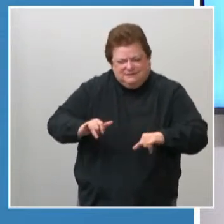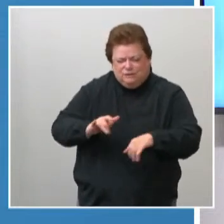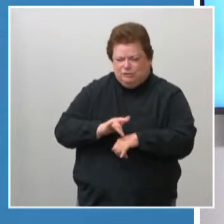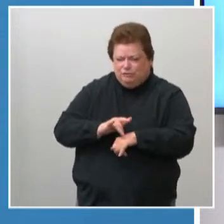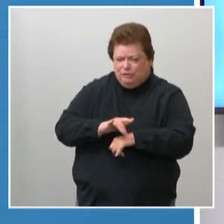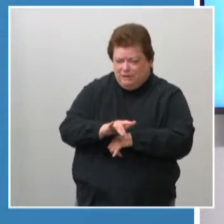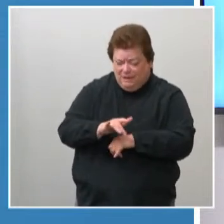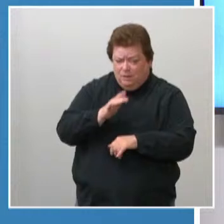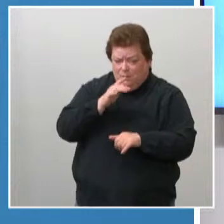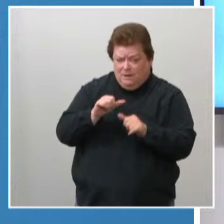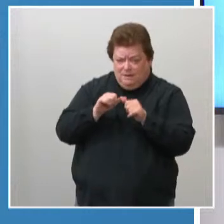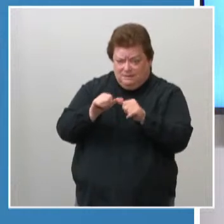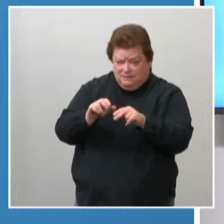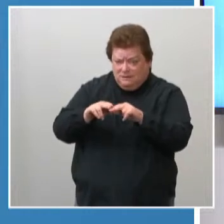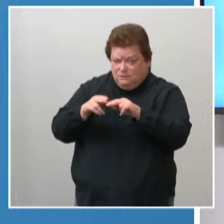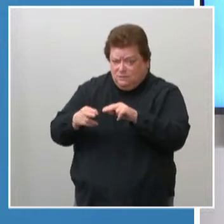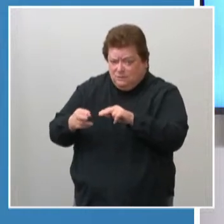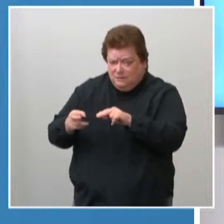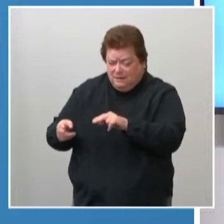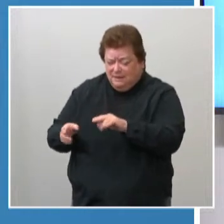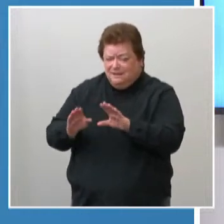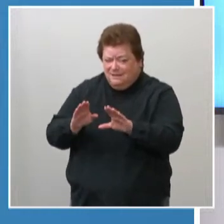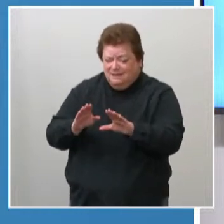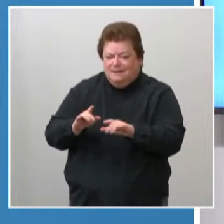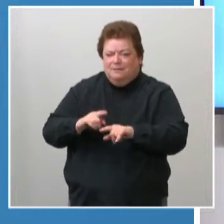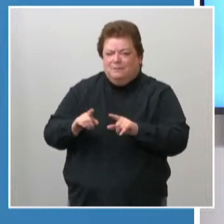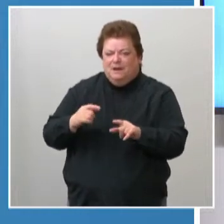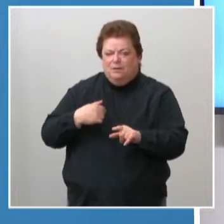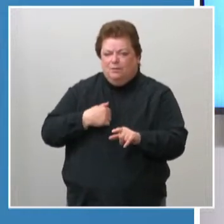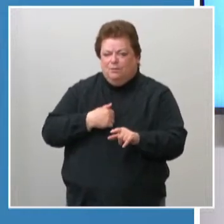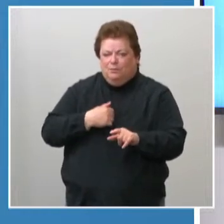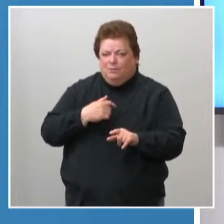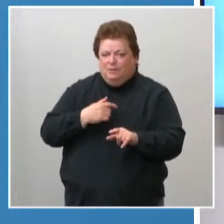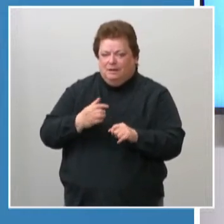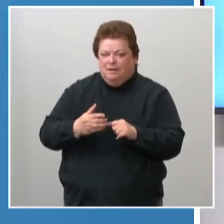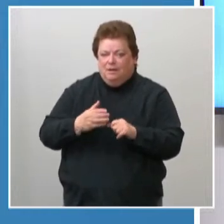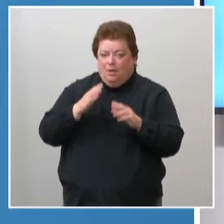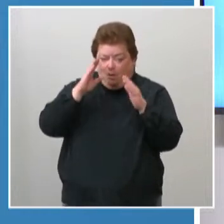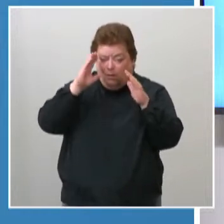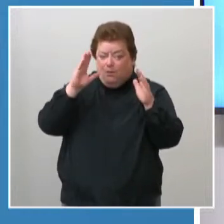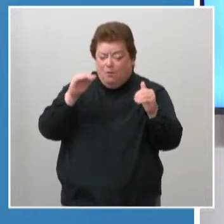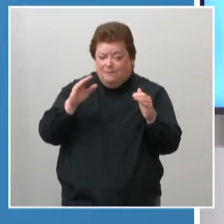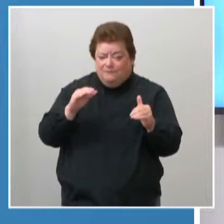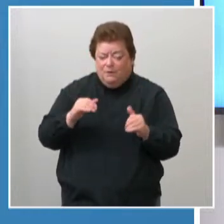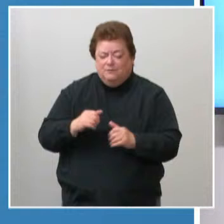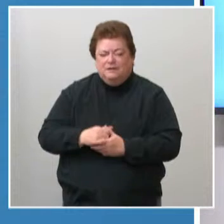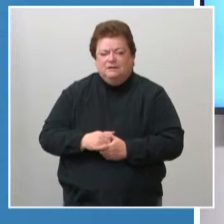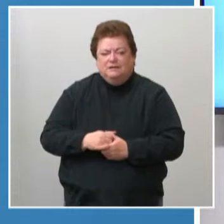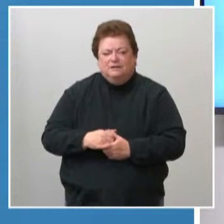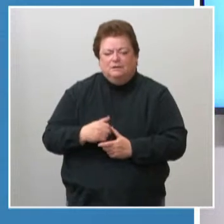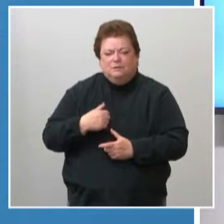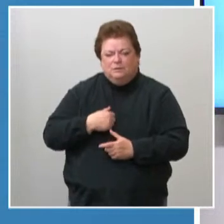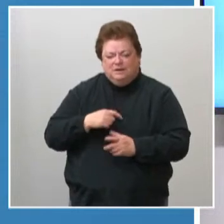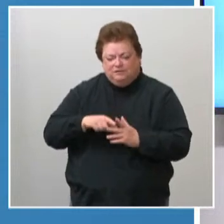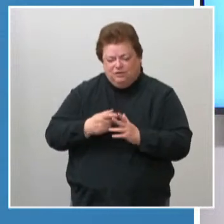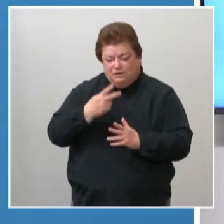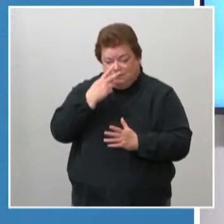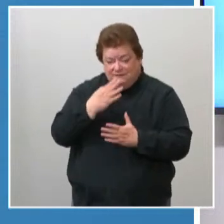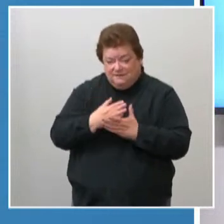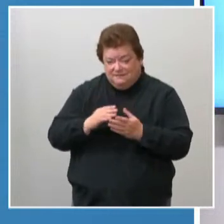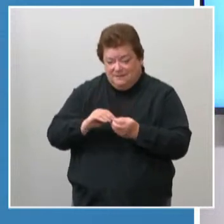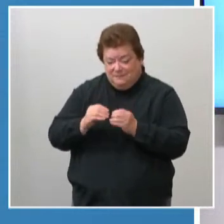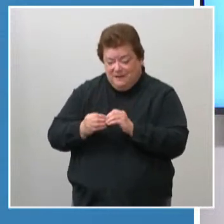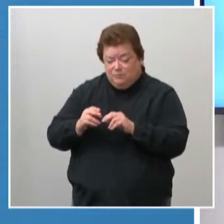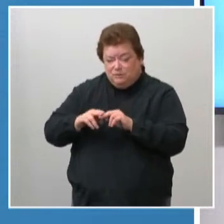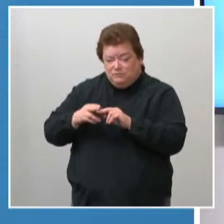will continue, and we certainly hope so. We need to be careful as we see some of our numbers start to come down